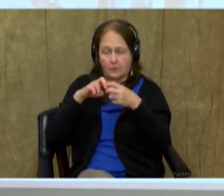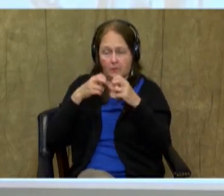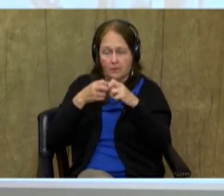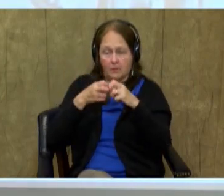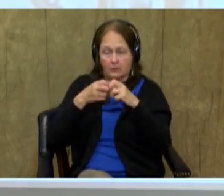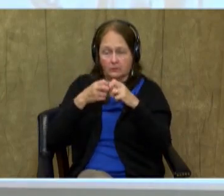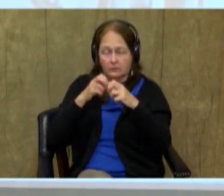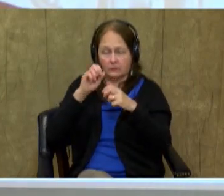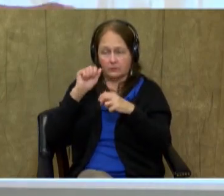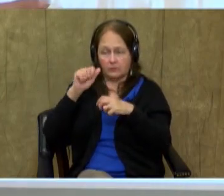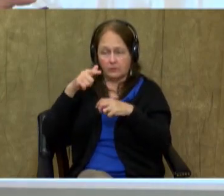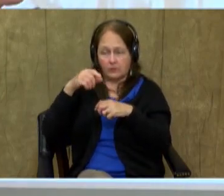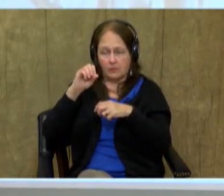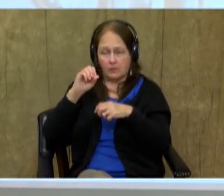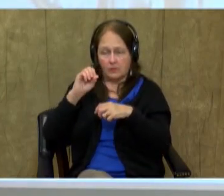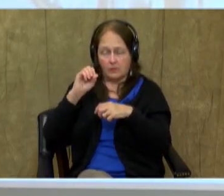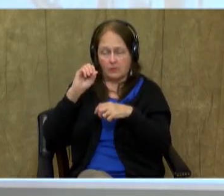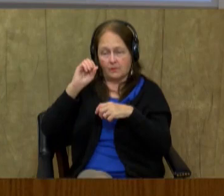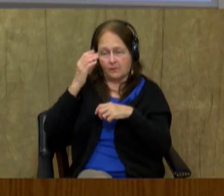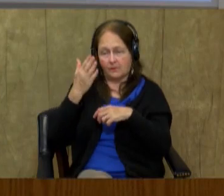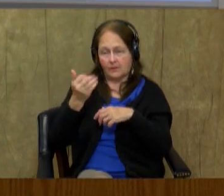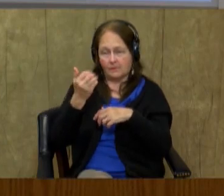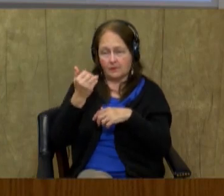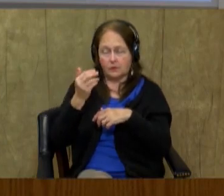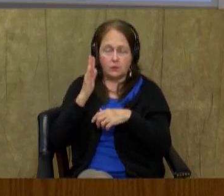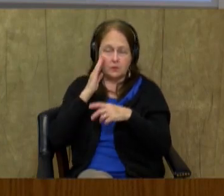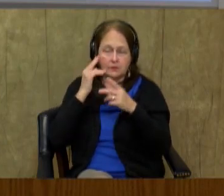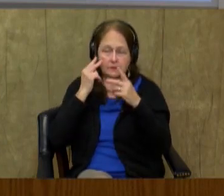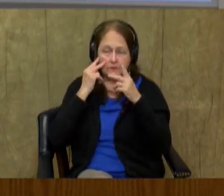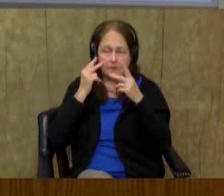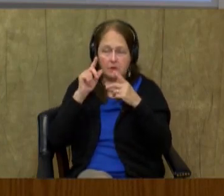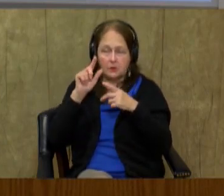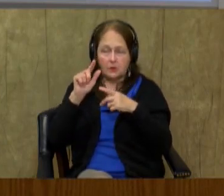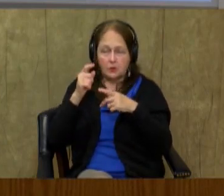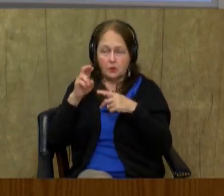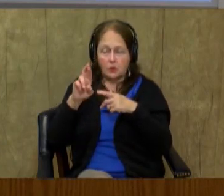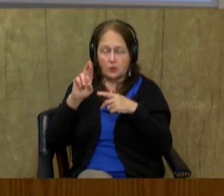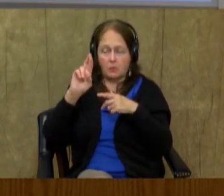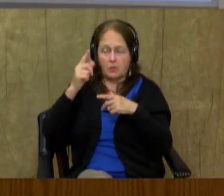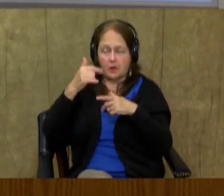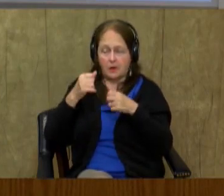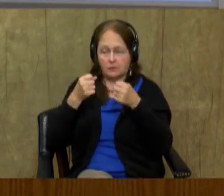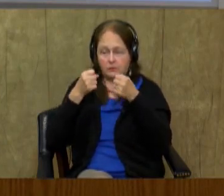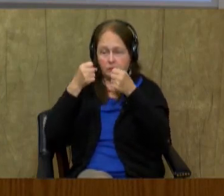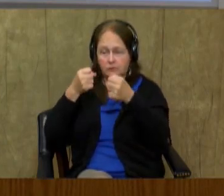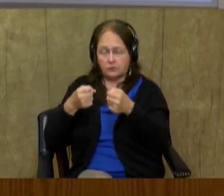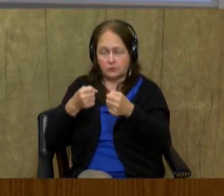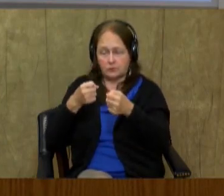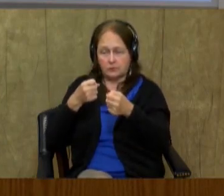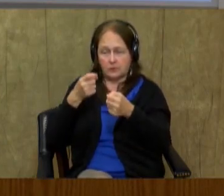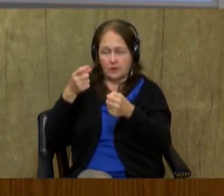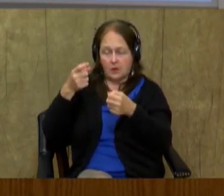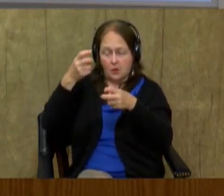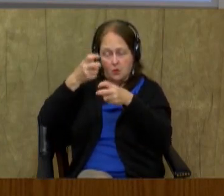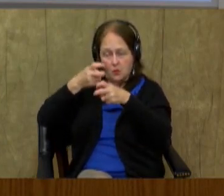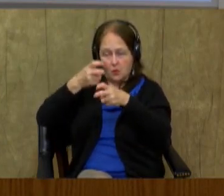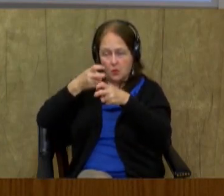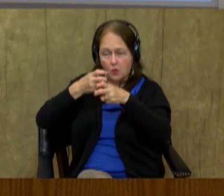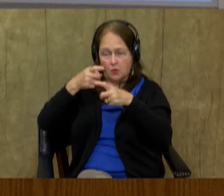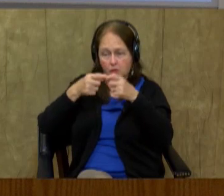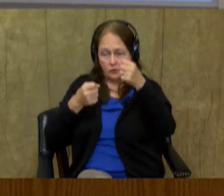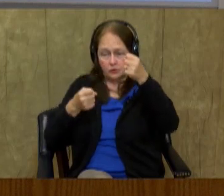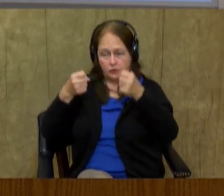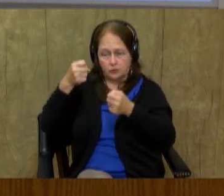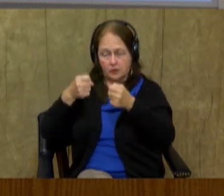Apollo 15 is also where we first see the Lunar Buggy. This is a big deal because think about those guys in the huge spacesuits, how hard it is to